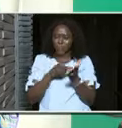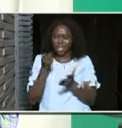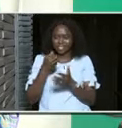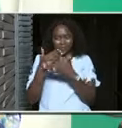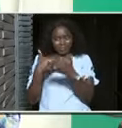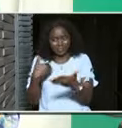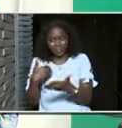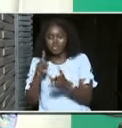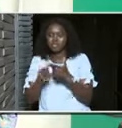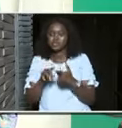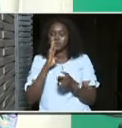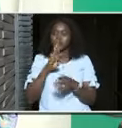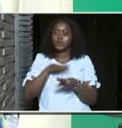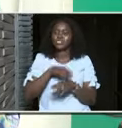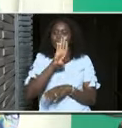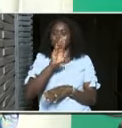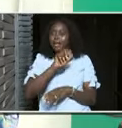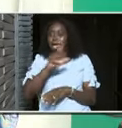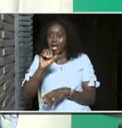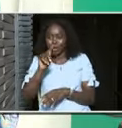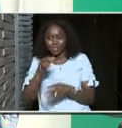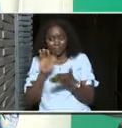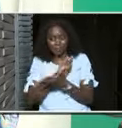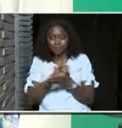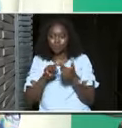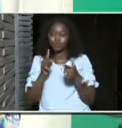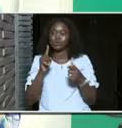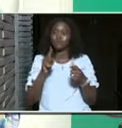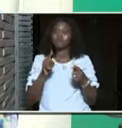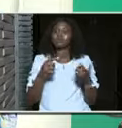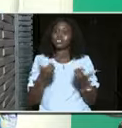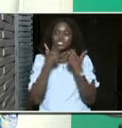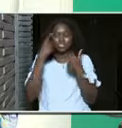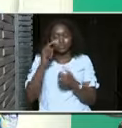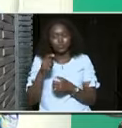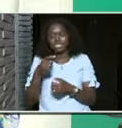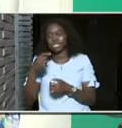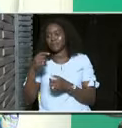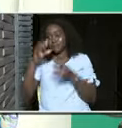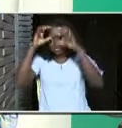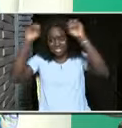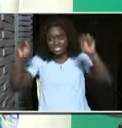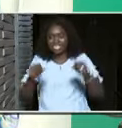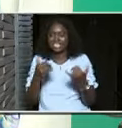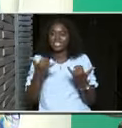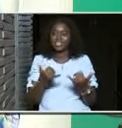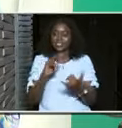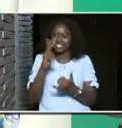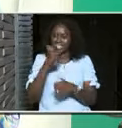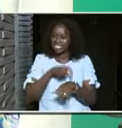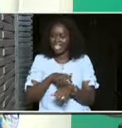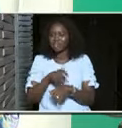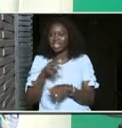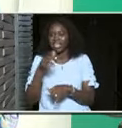to, you know, be on the ballot paper to contest for the presidency. They say third time lucky, you are now on the ballot paper. So